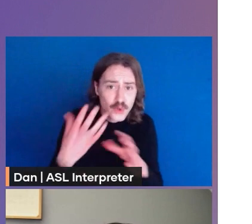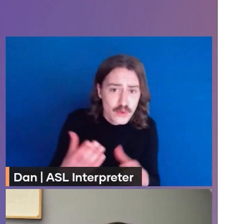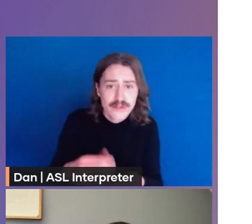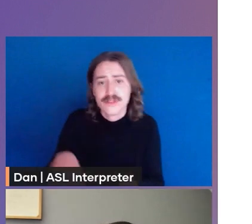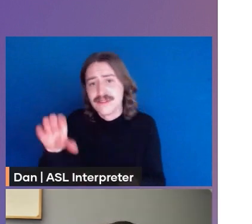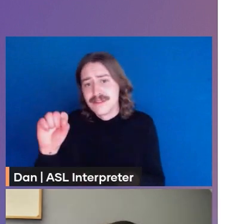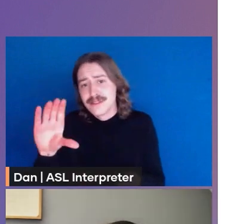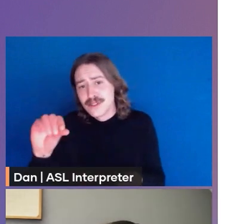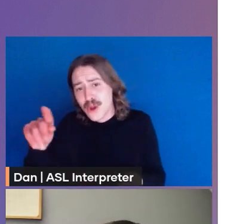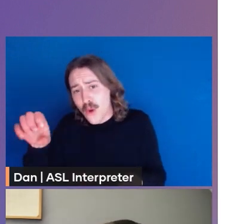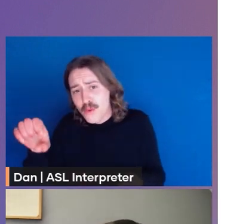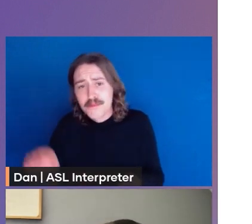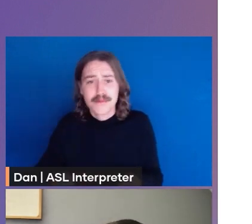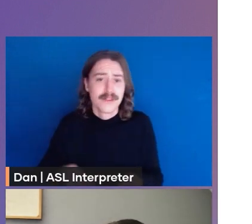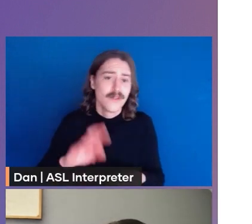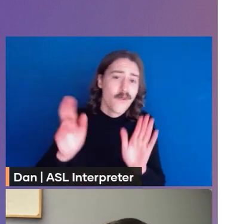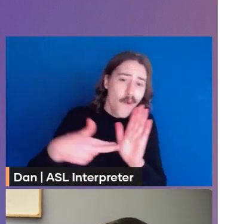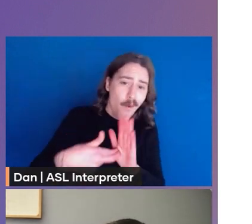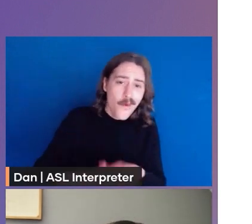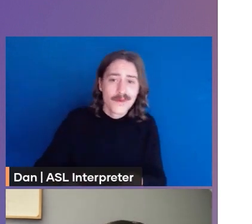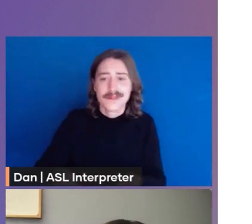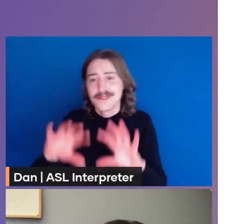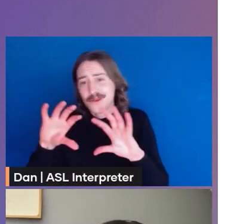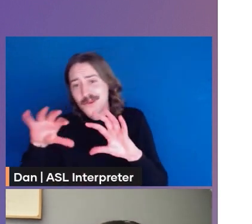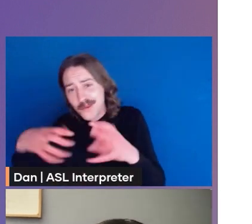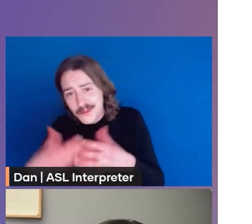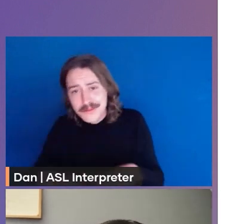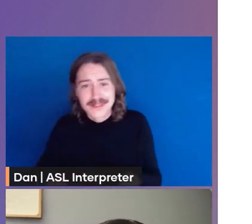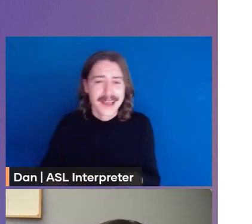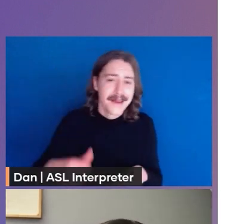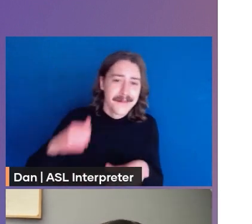backend servers, and everything else, all through Terraform.